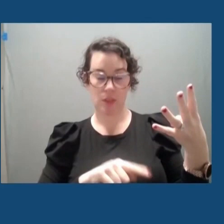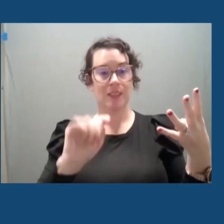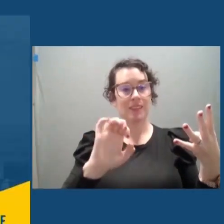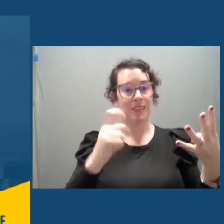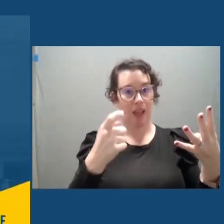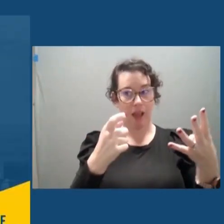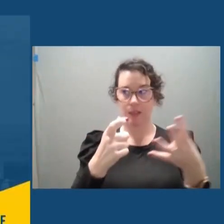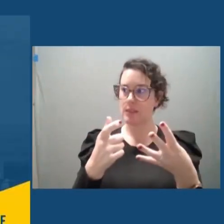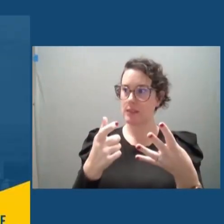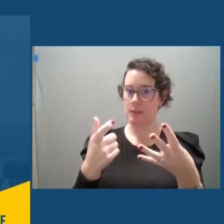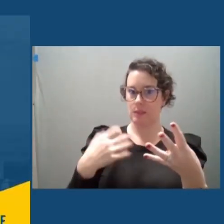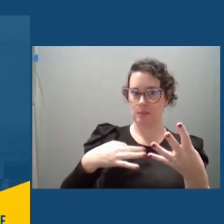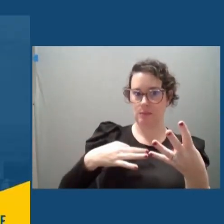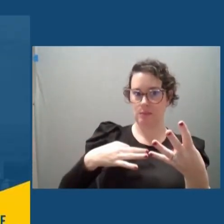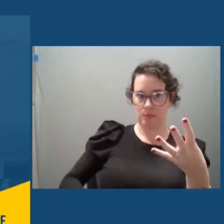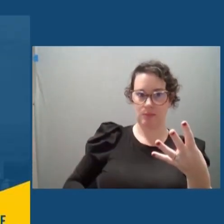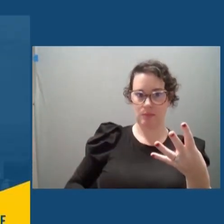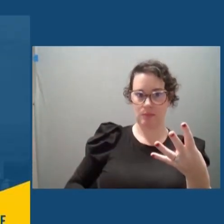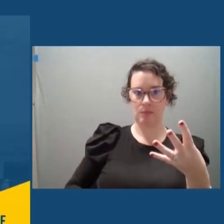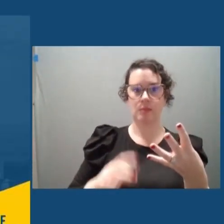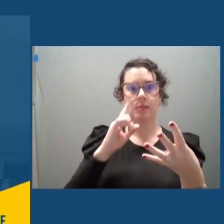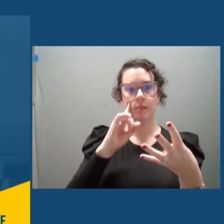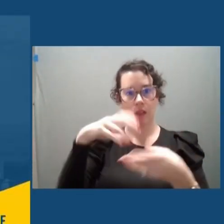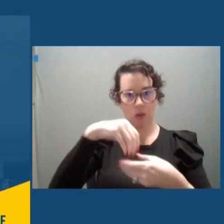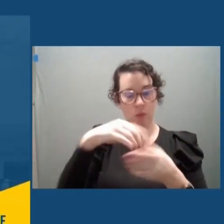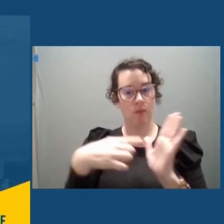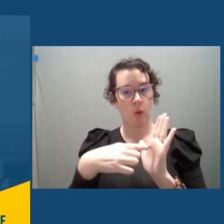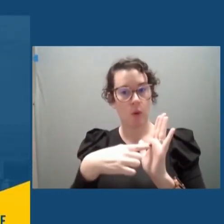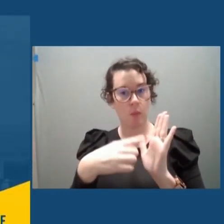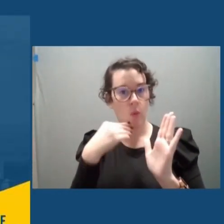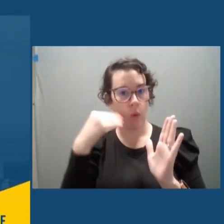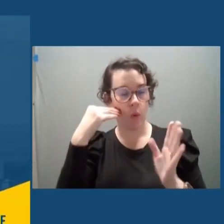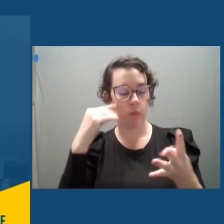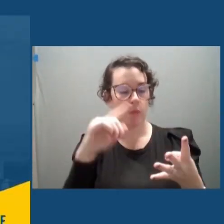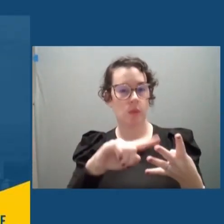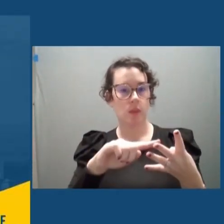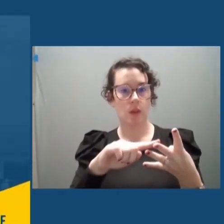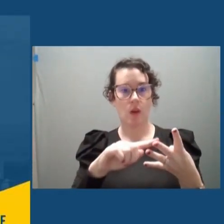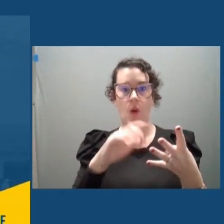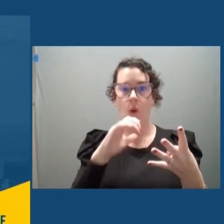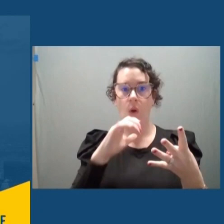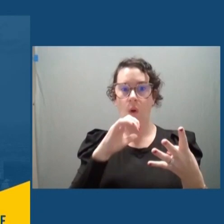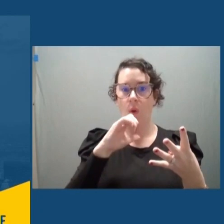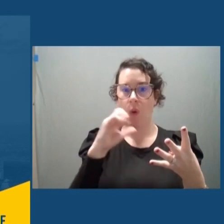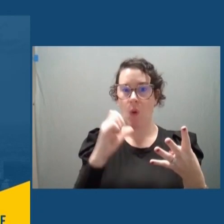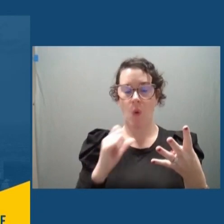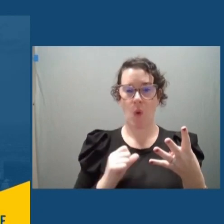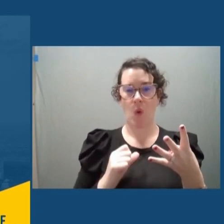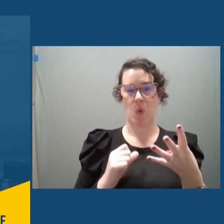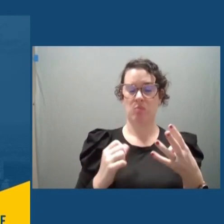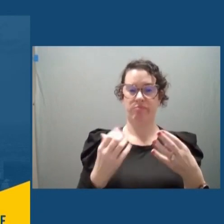that includes affordable housing, eliminating outdated restrictions